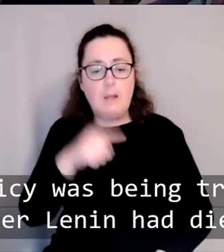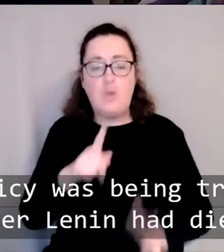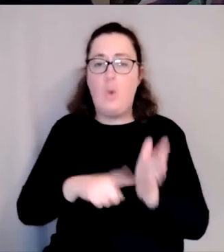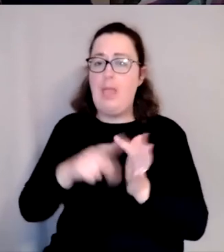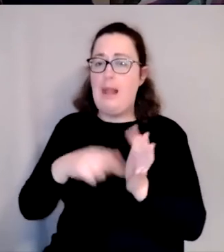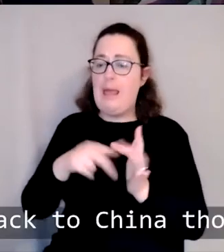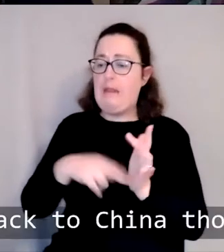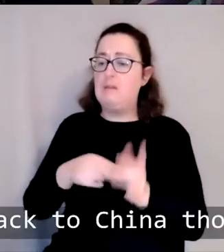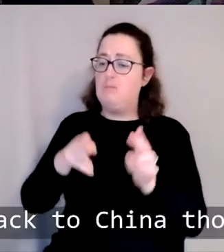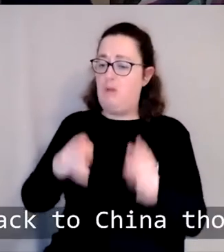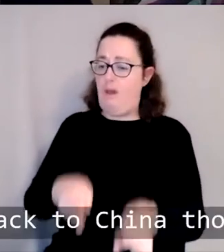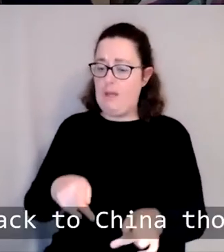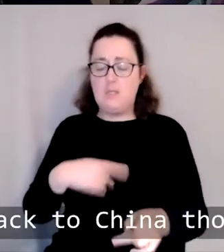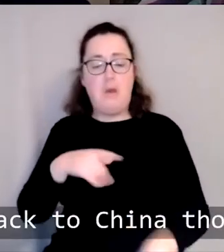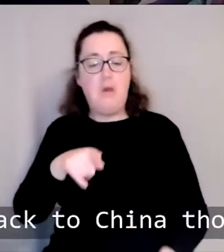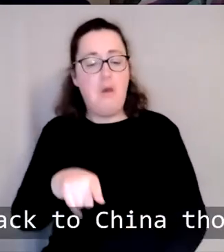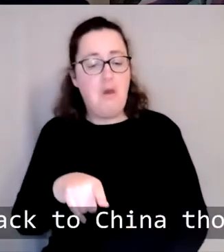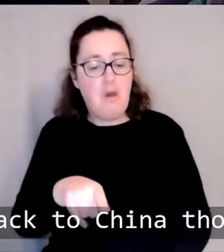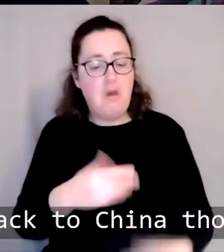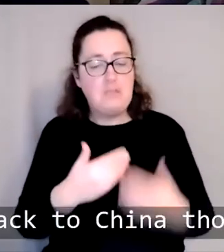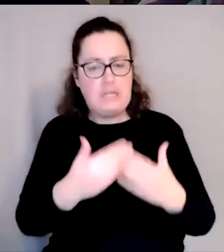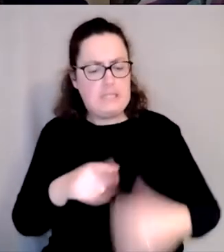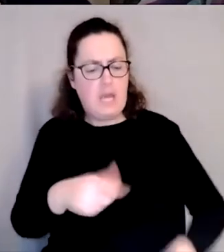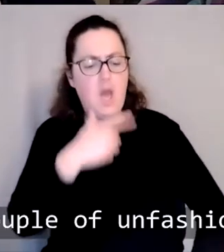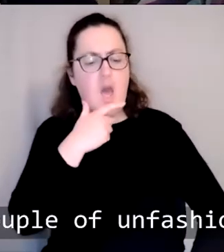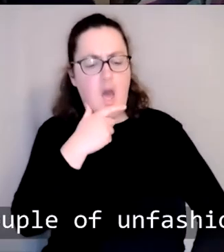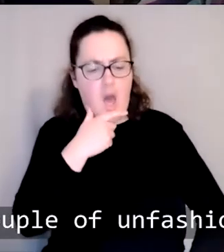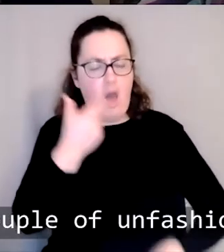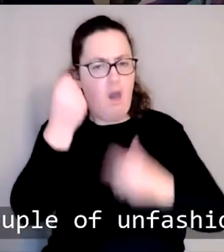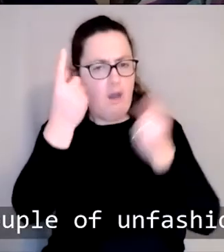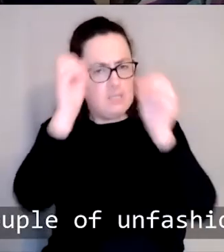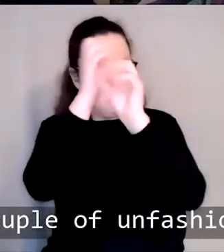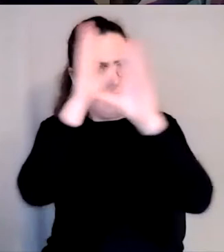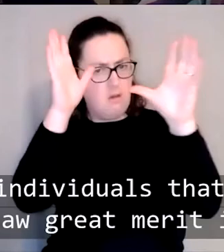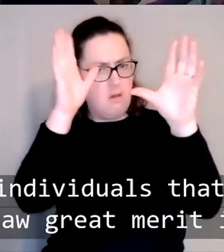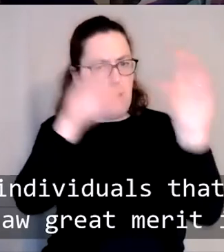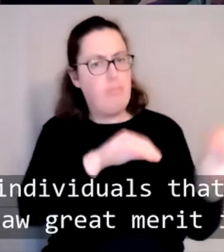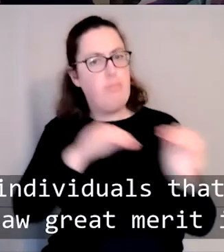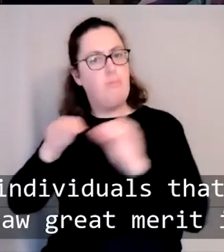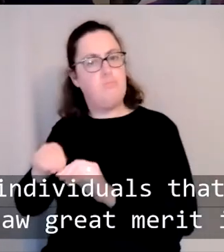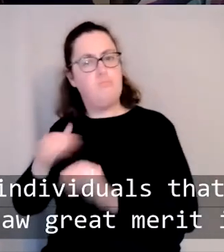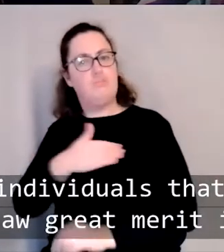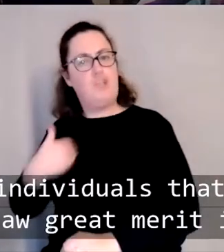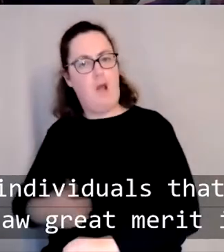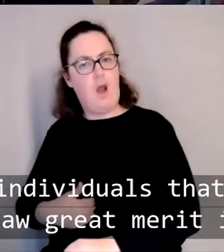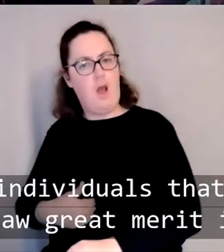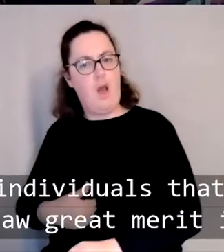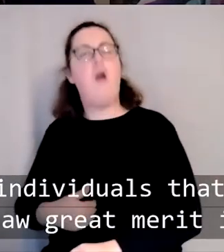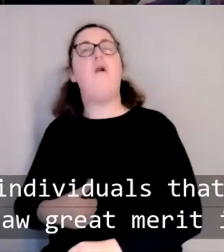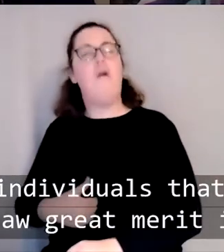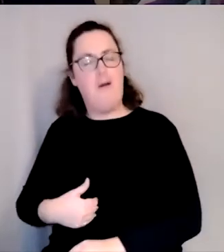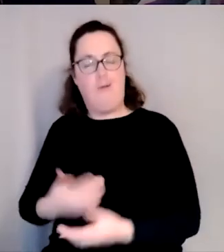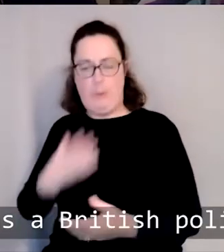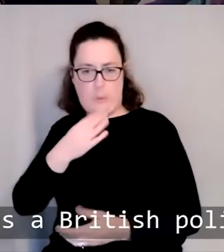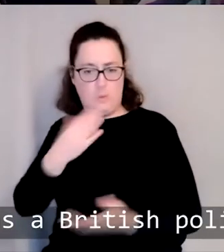had died, and he took back to China those ideas. So the couple of unfashionable individuals that I saw great